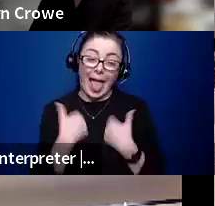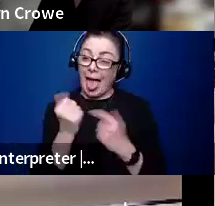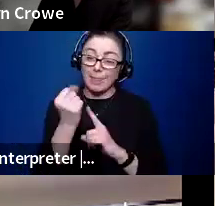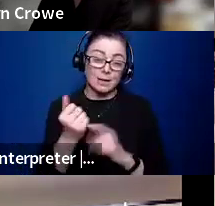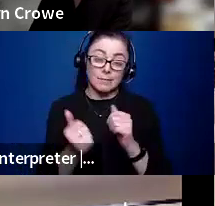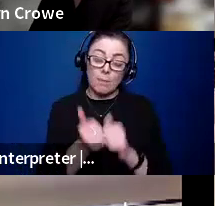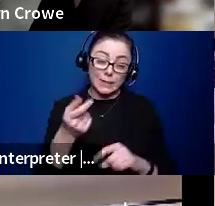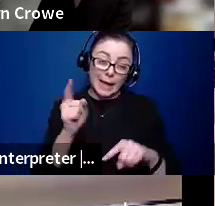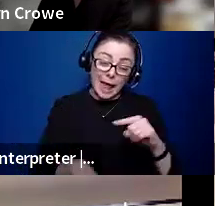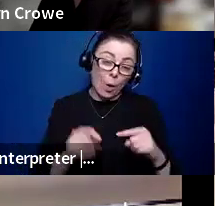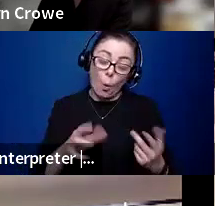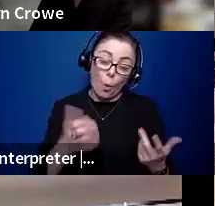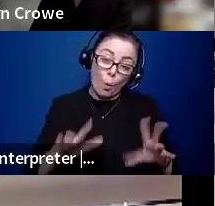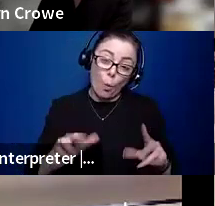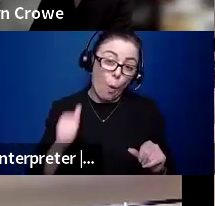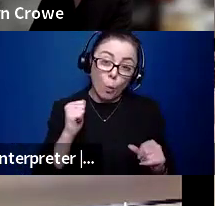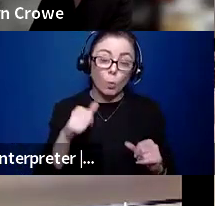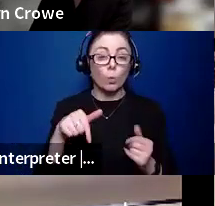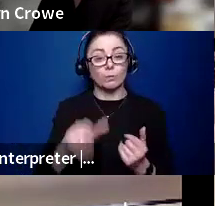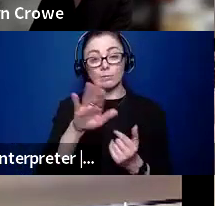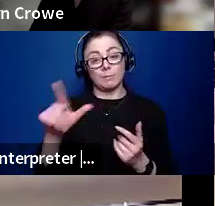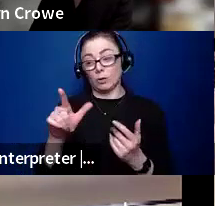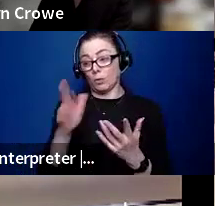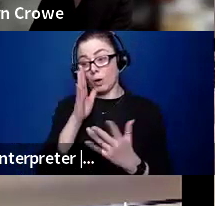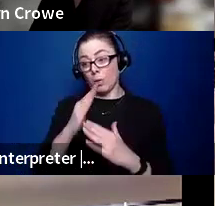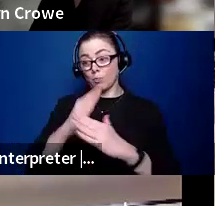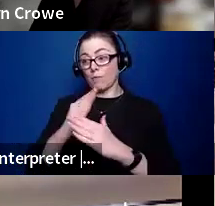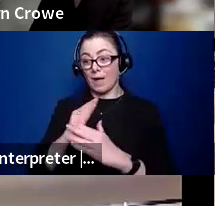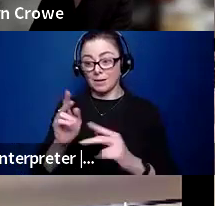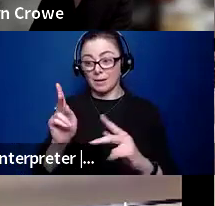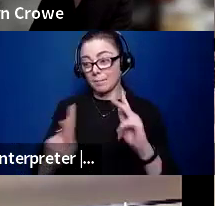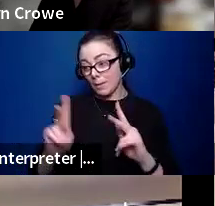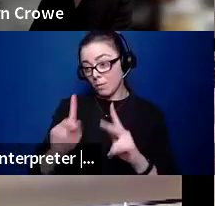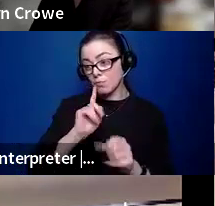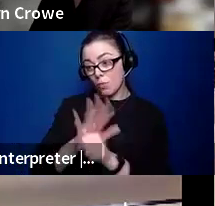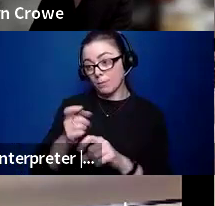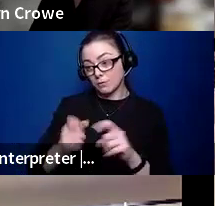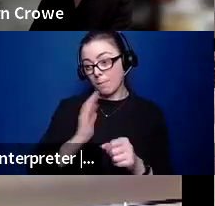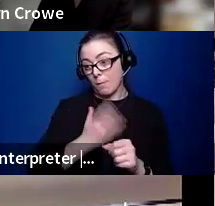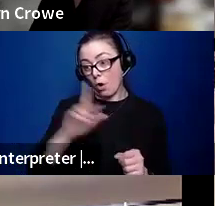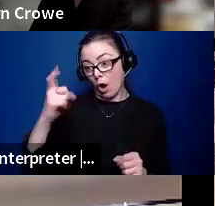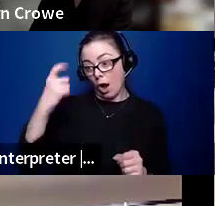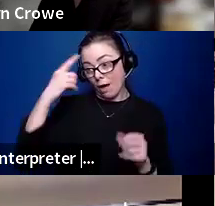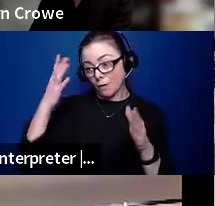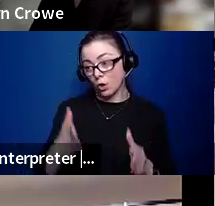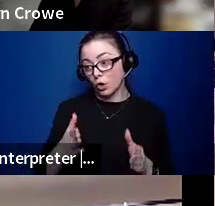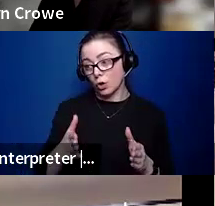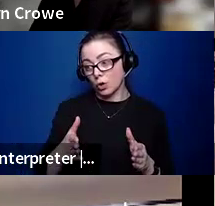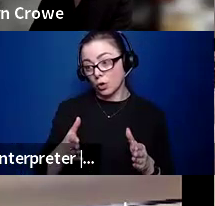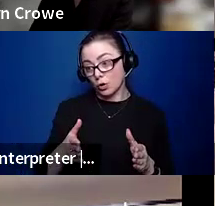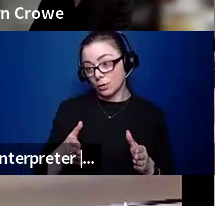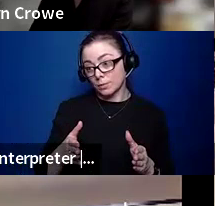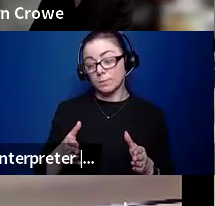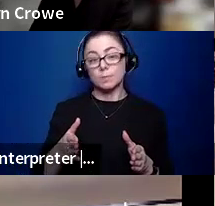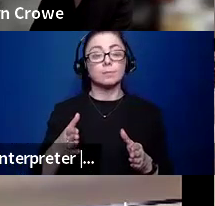now this bill is preventing students from receiving, as promised by our governor, an education that will best prepare them for a